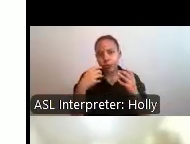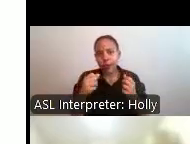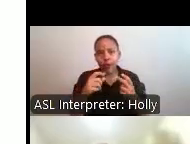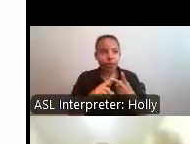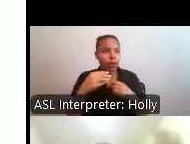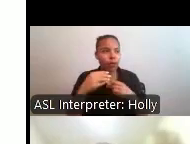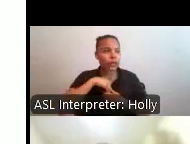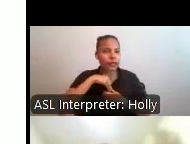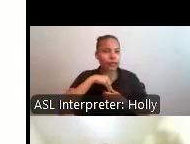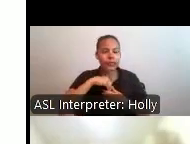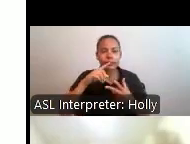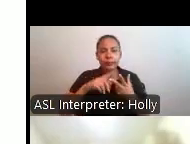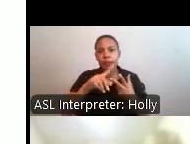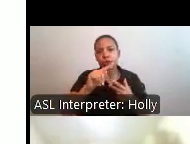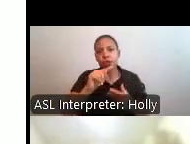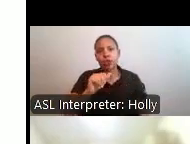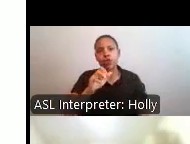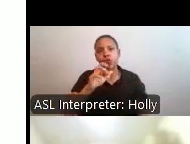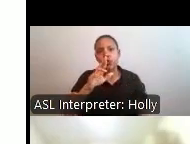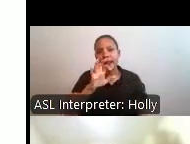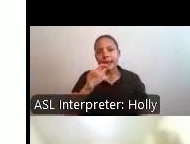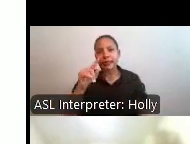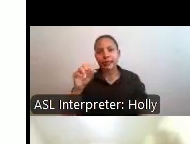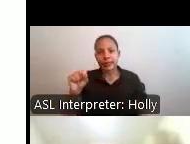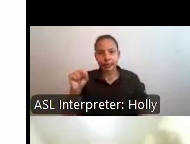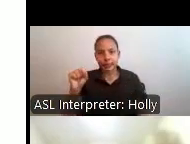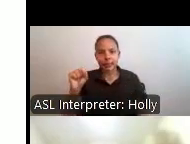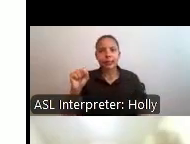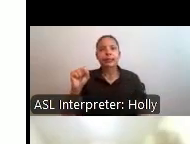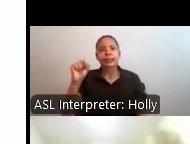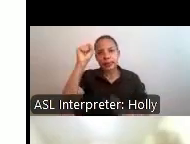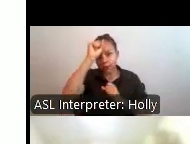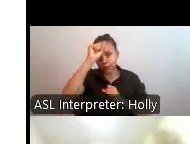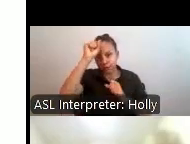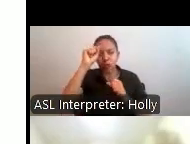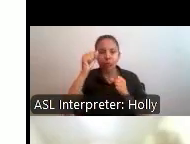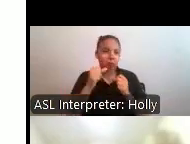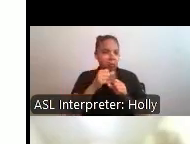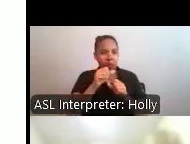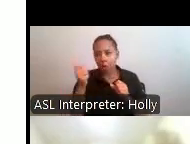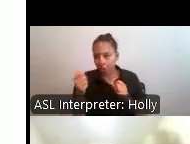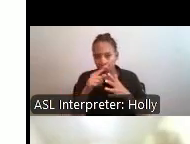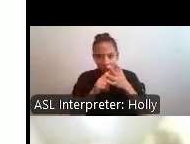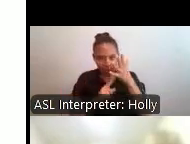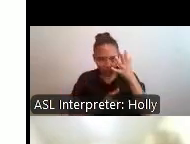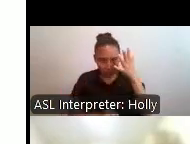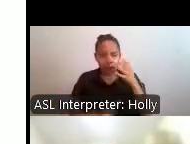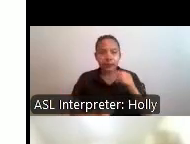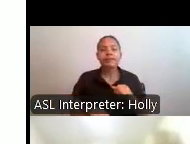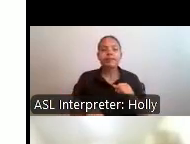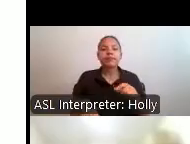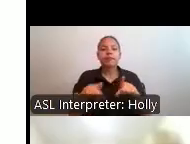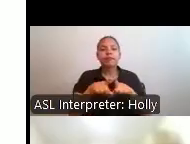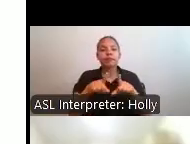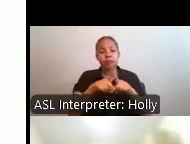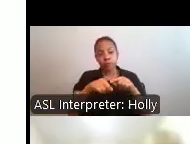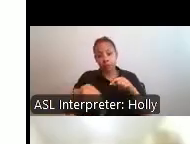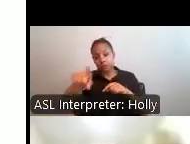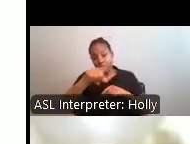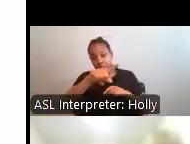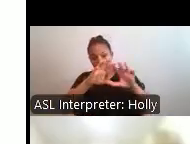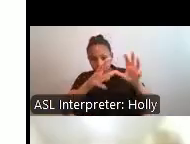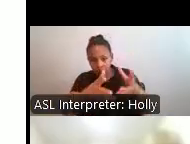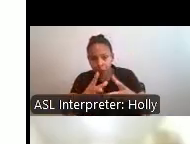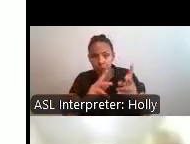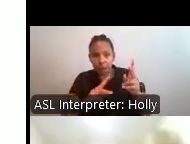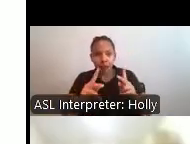autism, Tourette syndrome, and many more. Additionally, representatives from agencies who support these populations have presented on their services